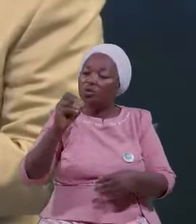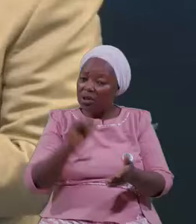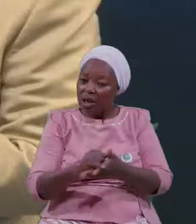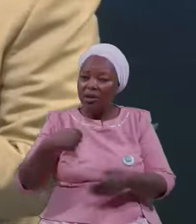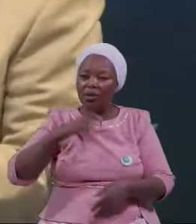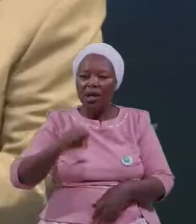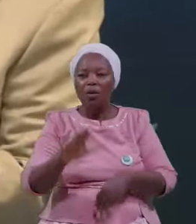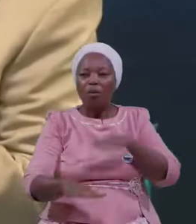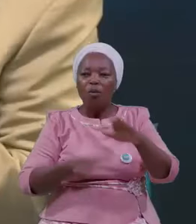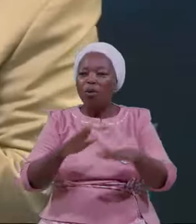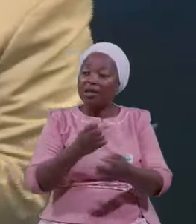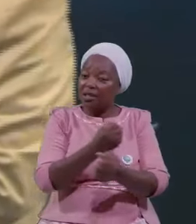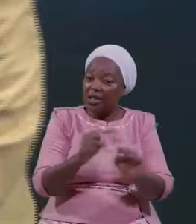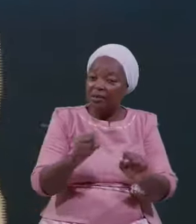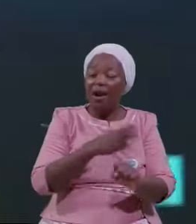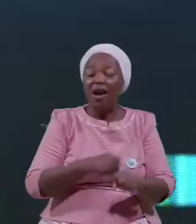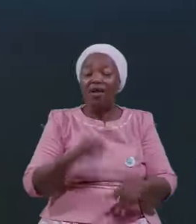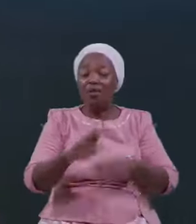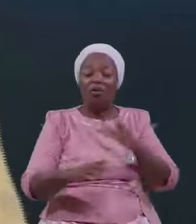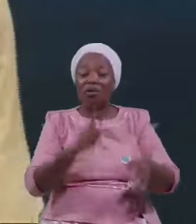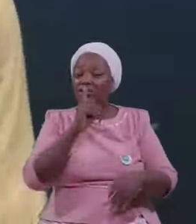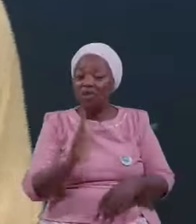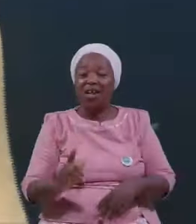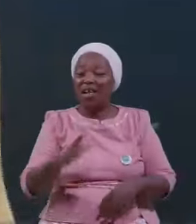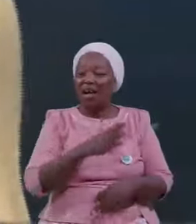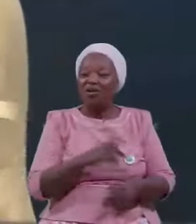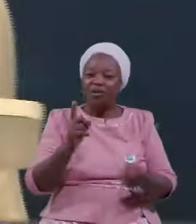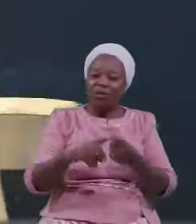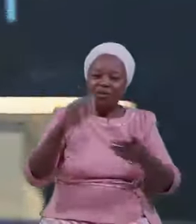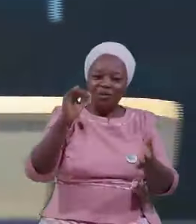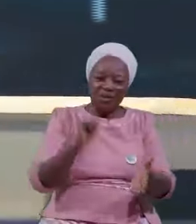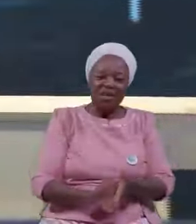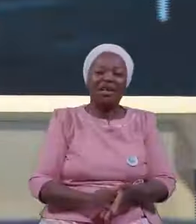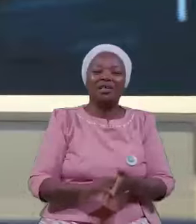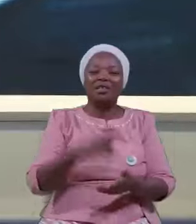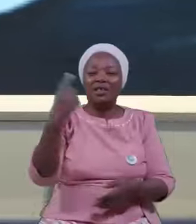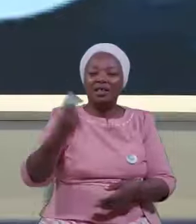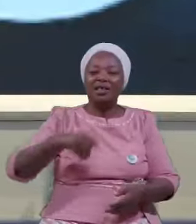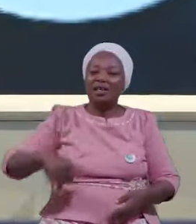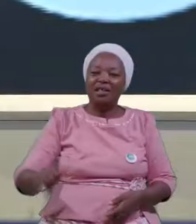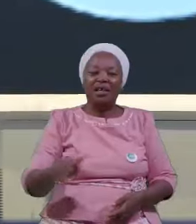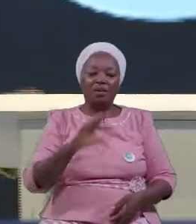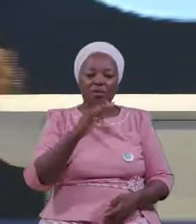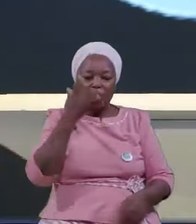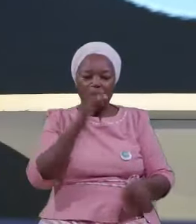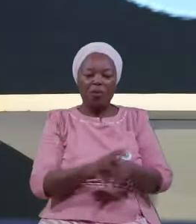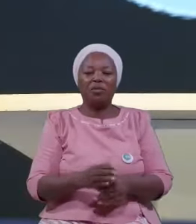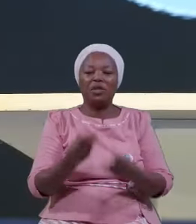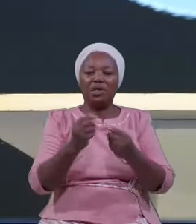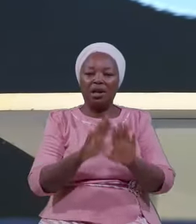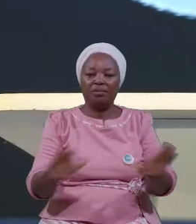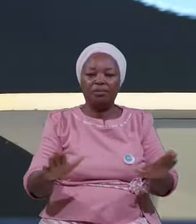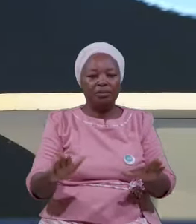and walk assuredly unto that eternal promised land. Let's come to number one.